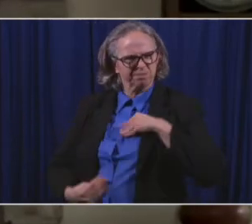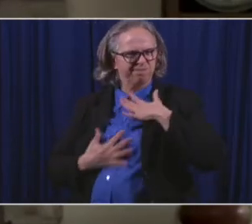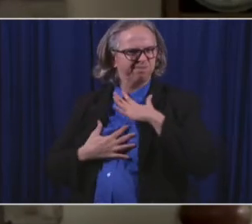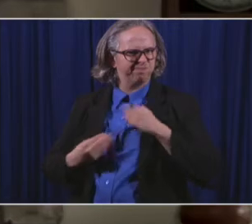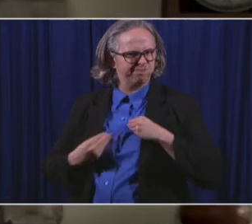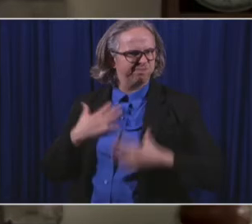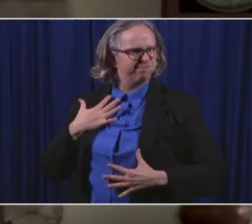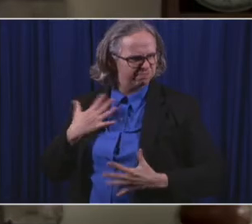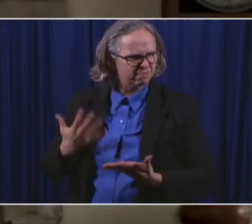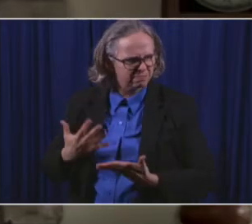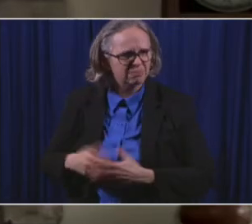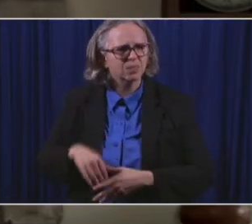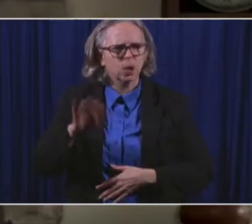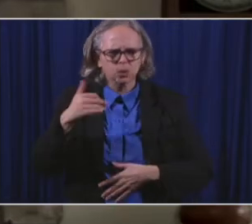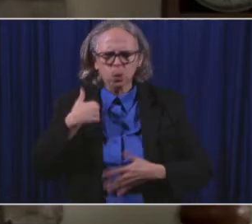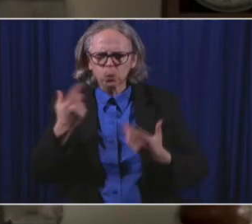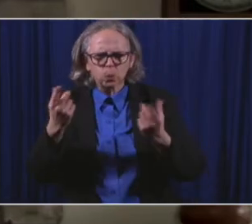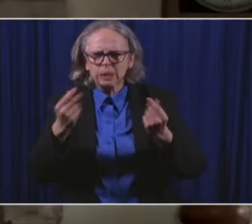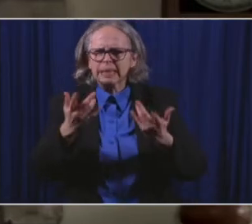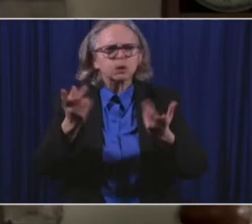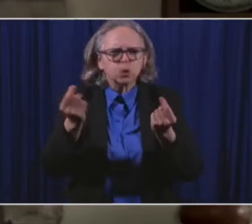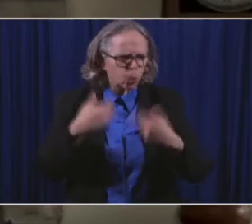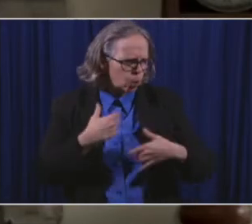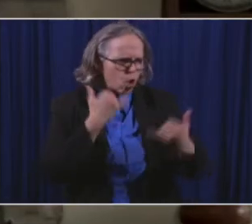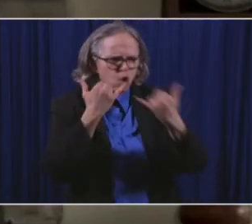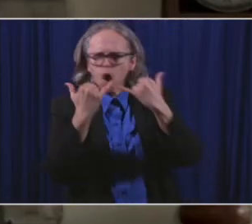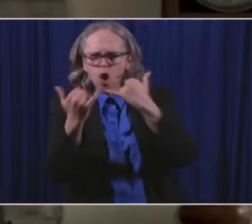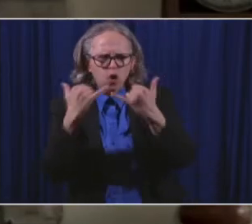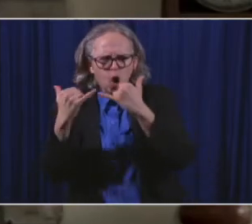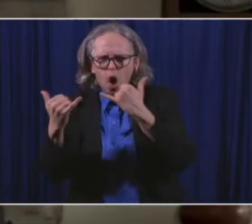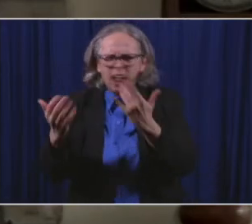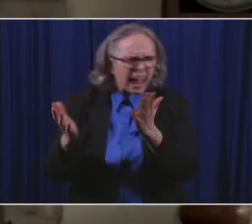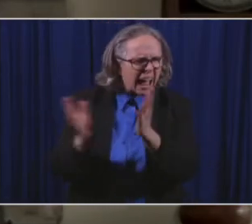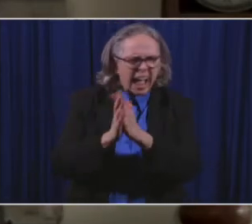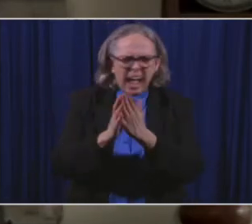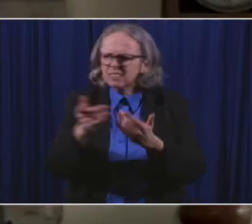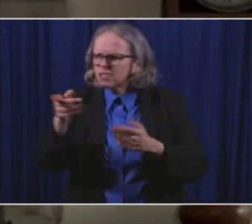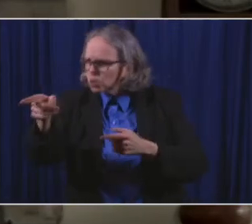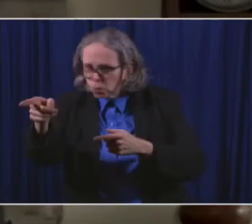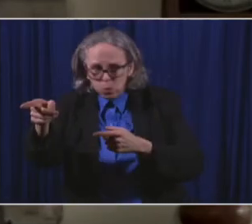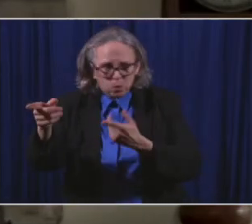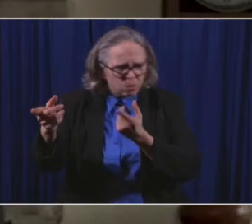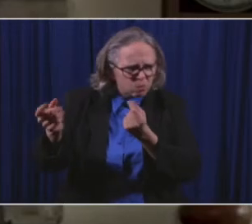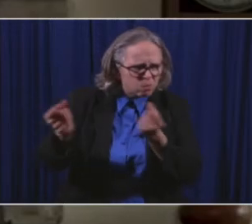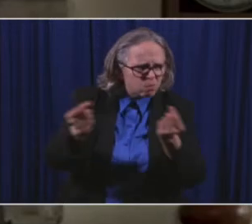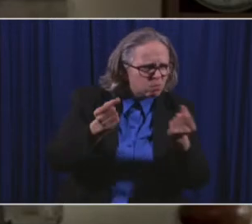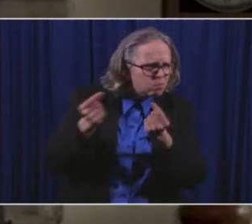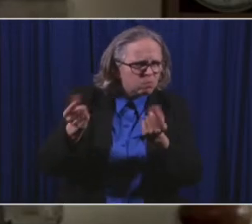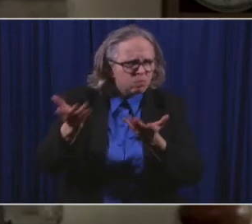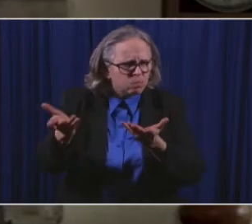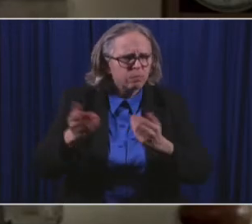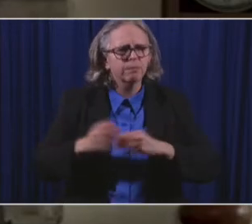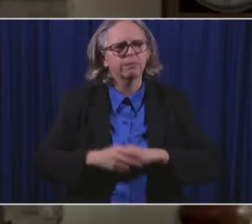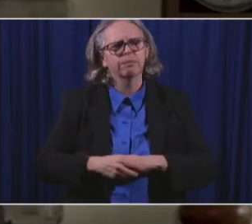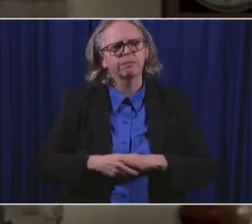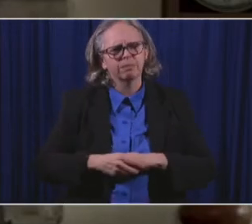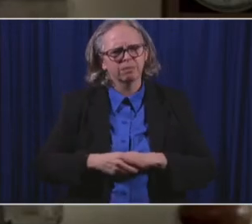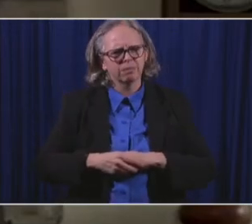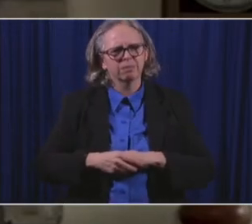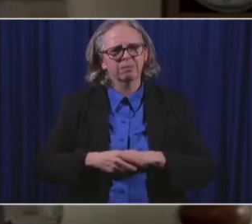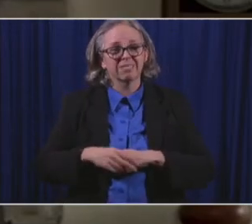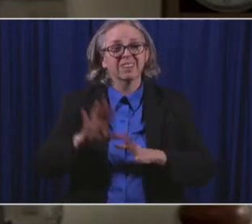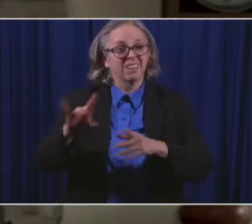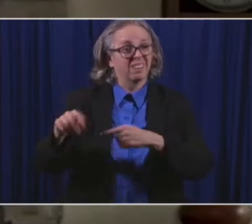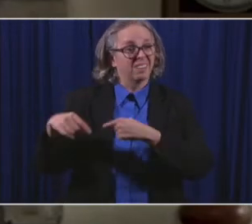calls are made to find that out case by case. Since the spring, the Department of Health's epidemiologists have been working closely